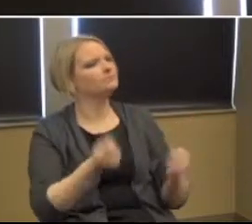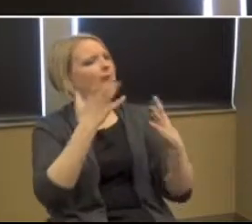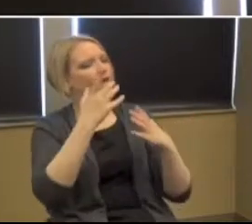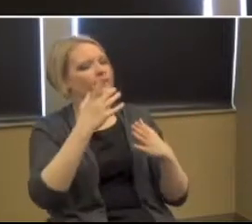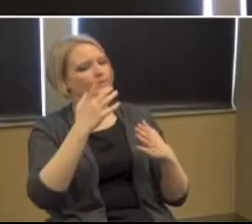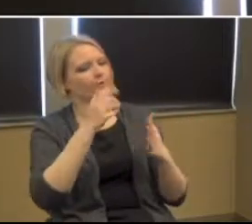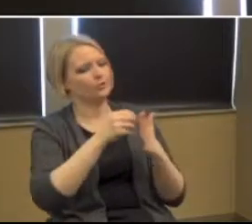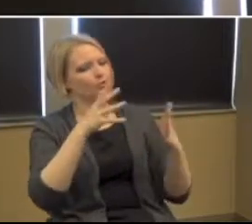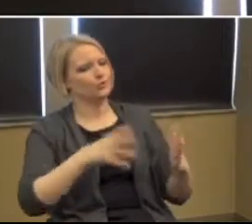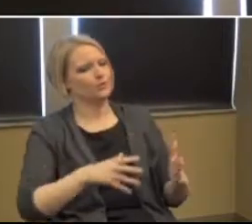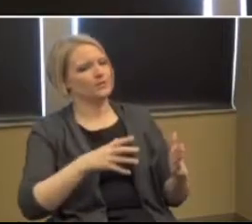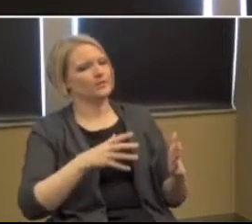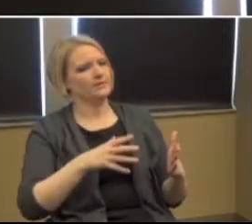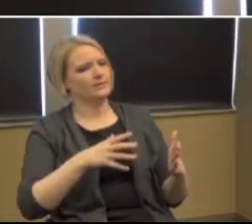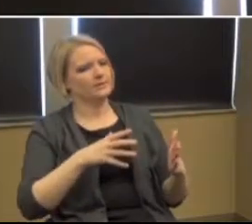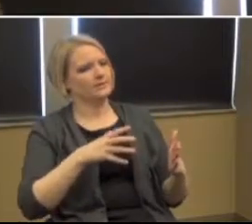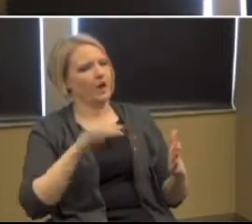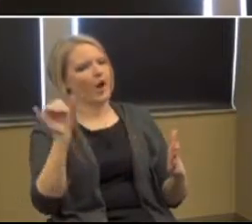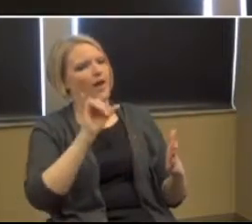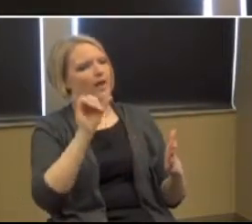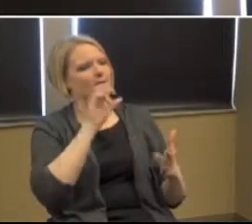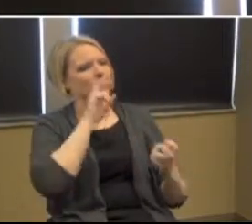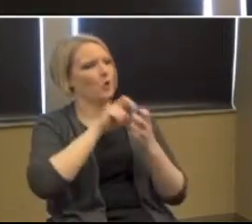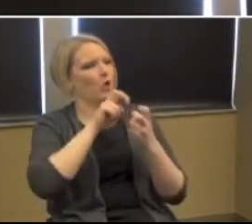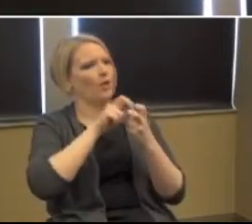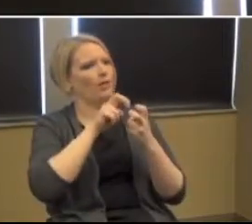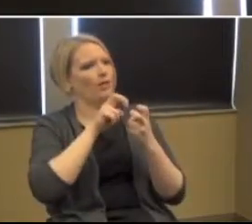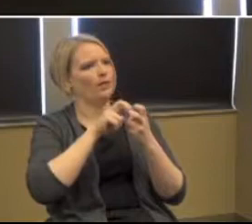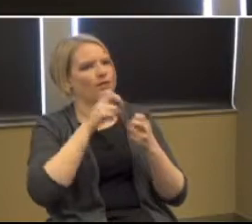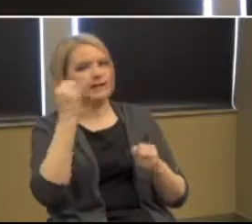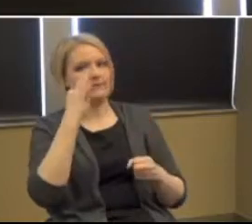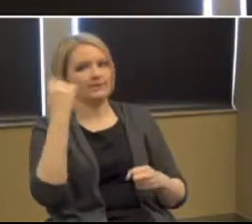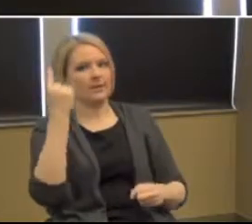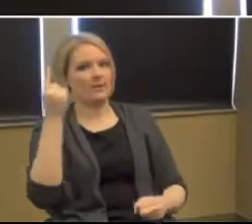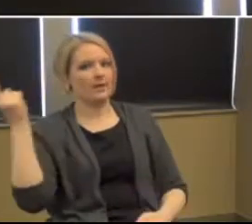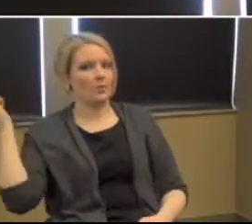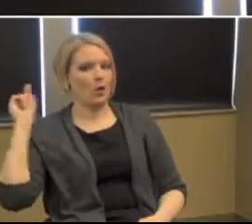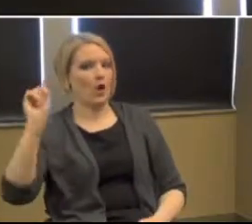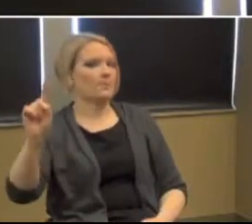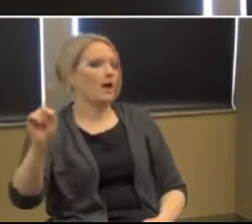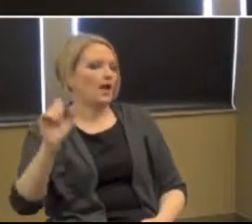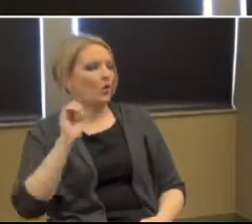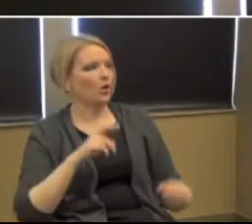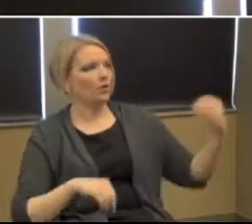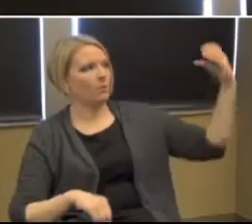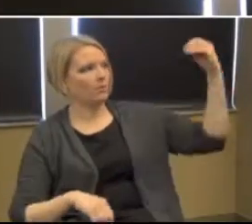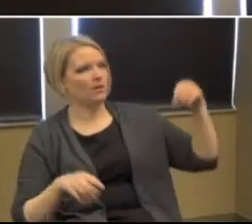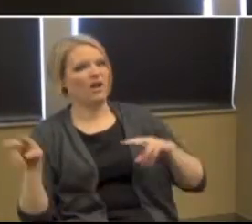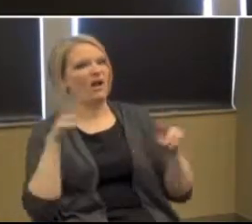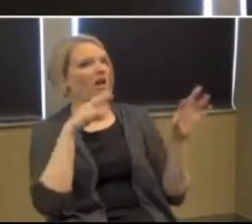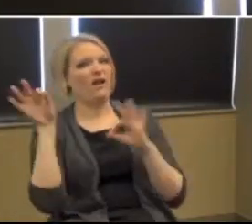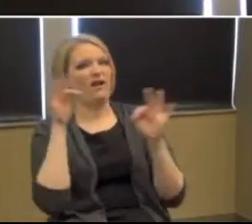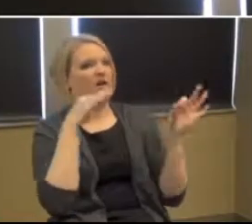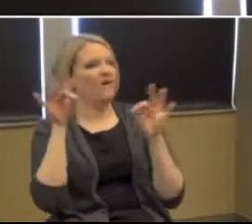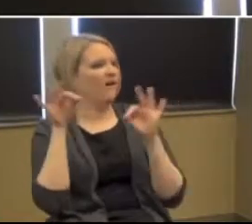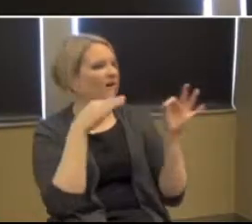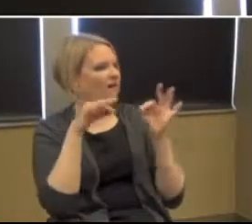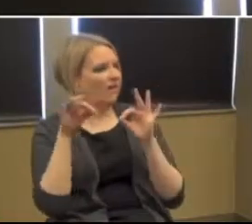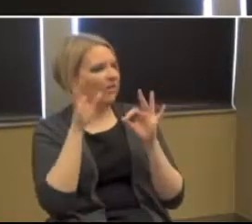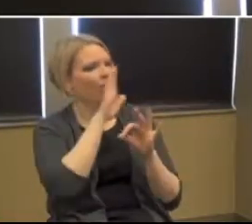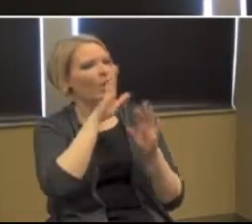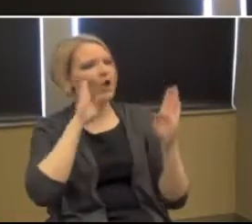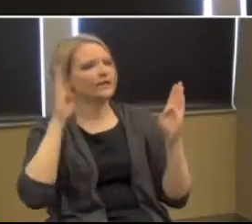a squirrel, and if something walks by or if a light flicks or somebody says something, their attention from that